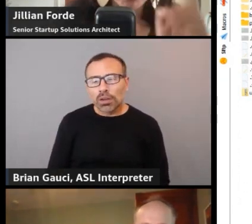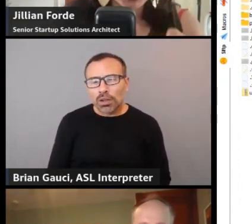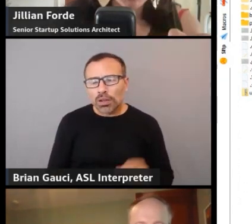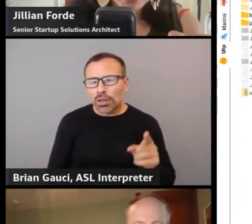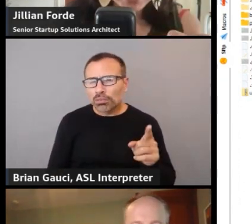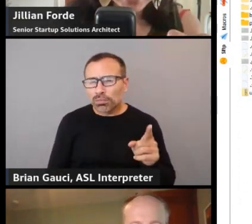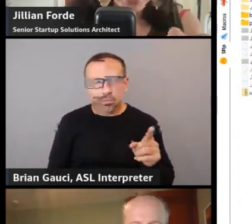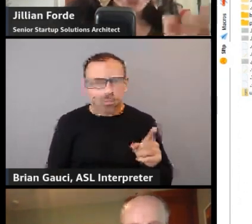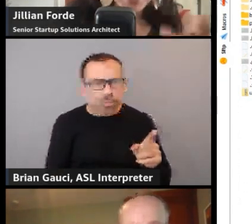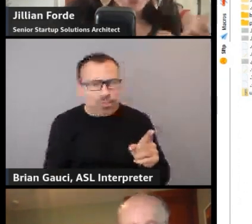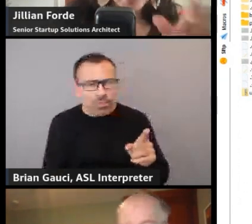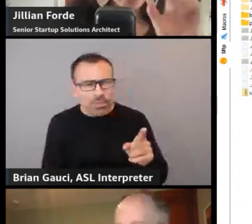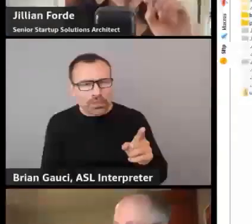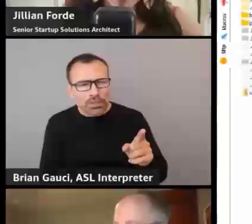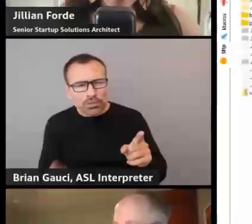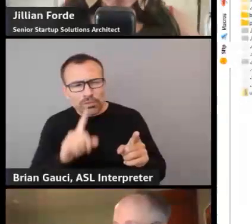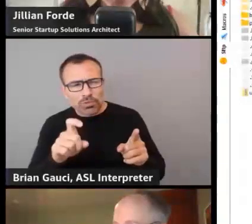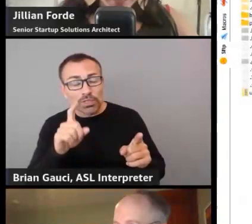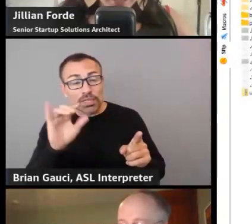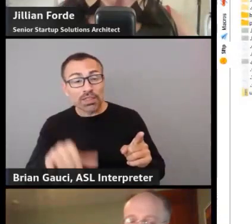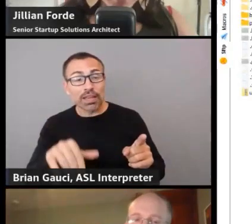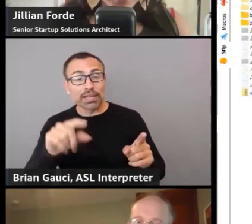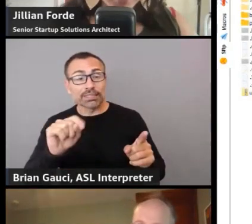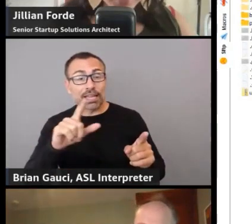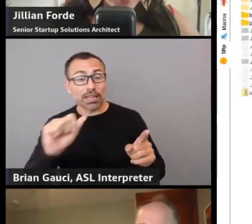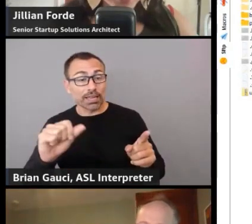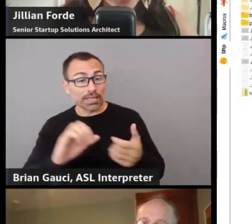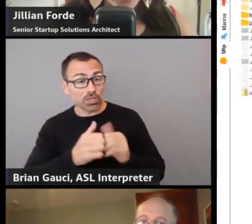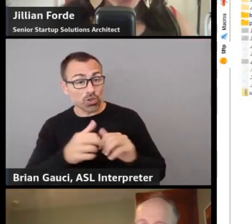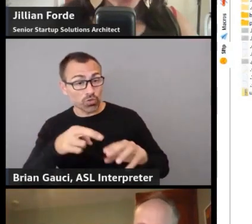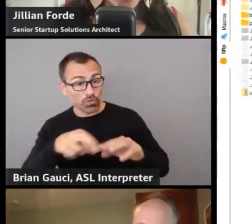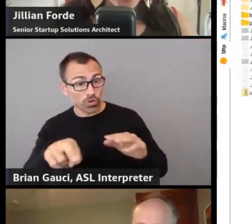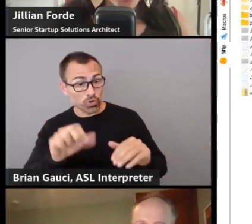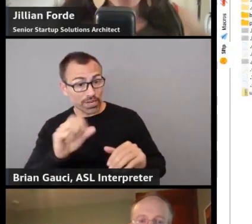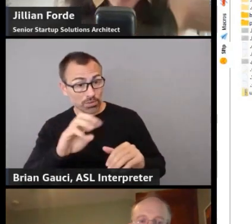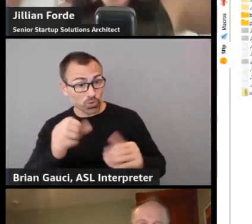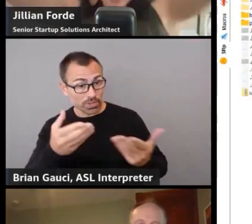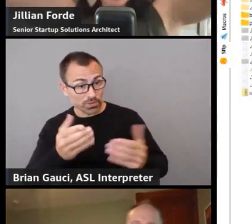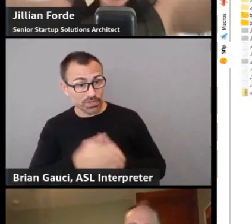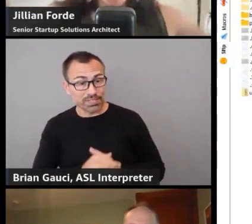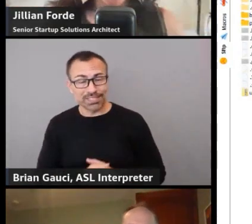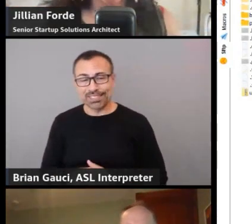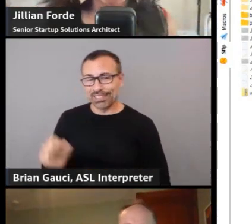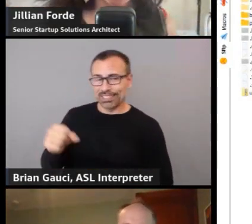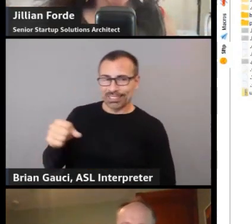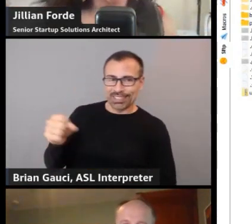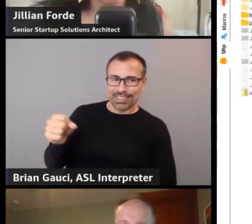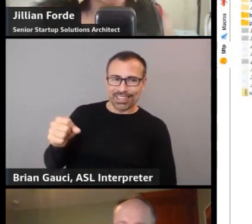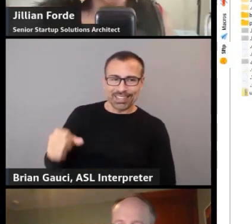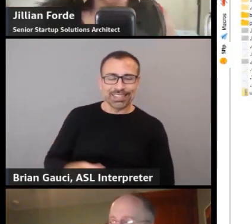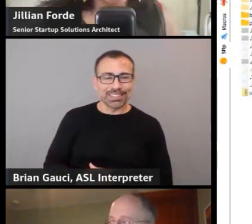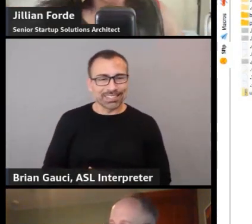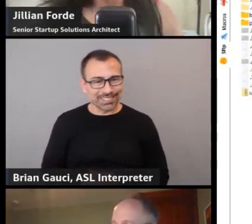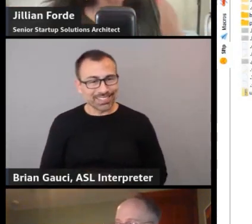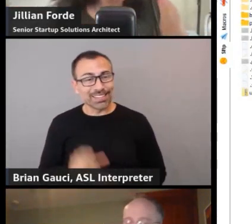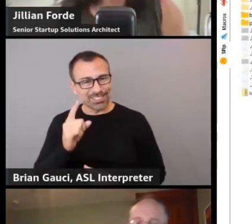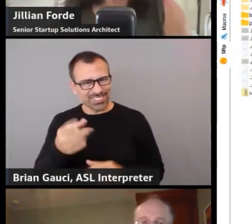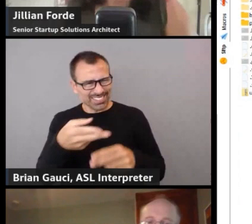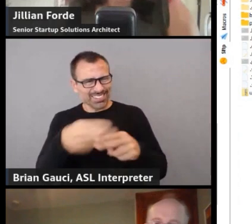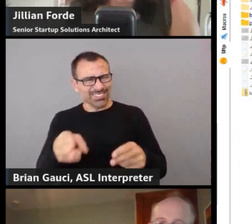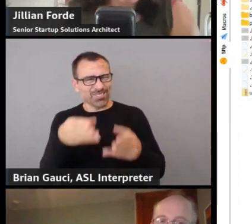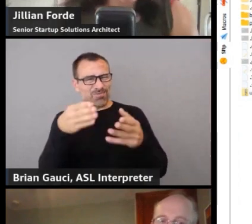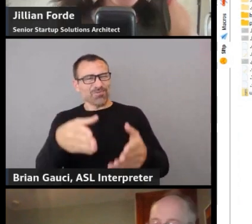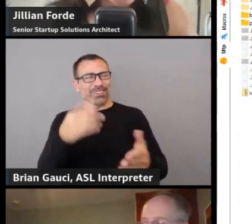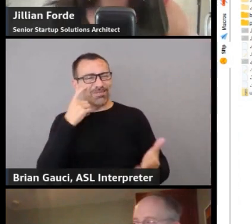clarifying question. So that TLA is how you refer to an AWS service? That's right. So we needed a very short, brief, unique way to identify